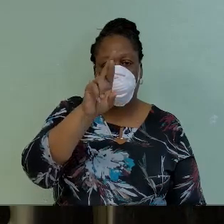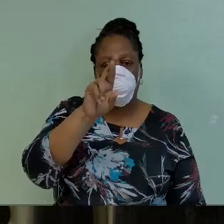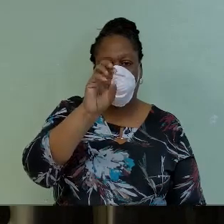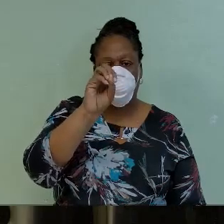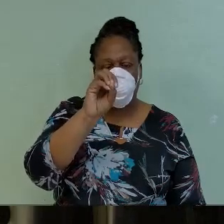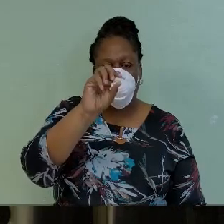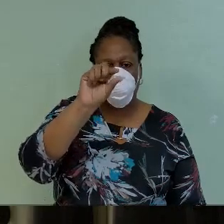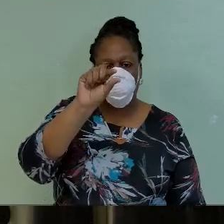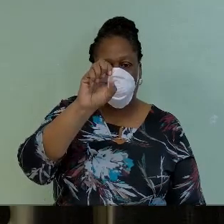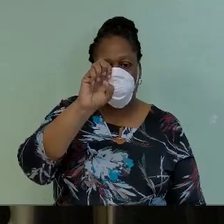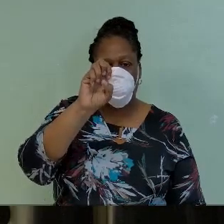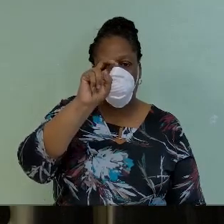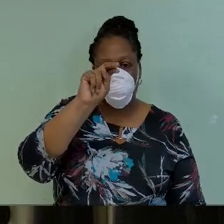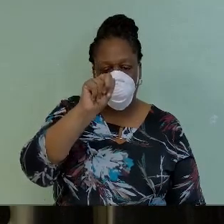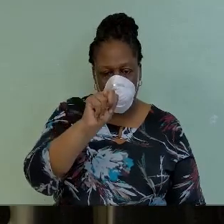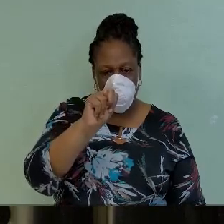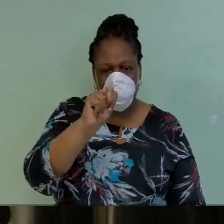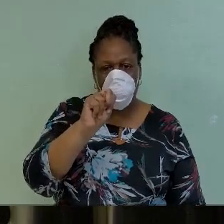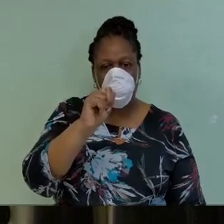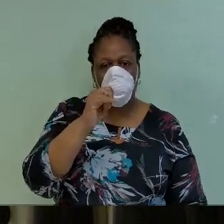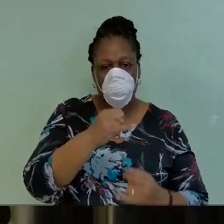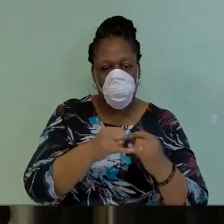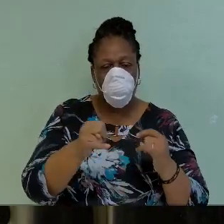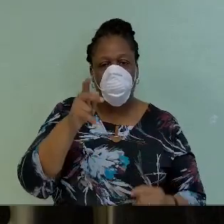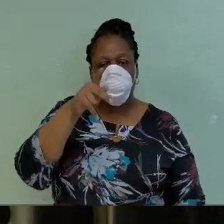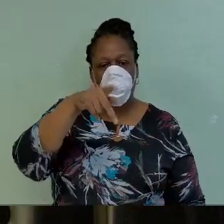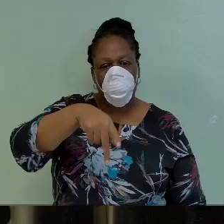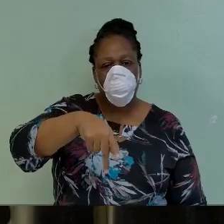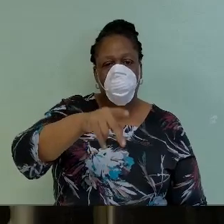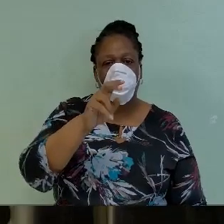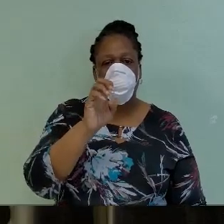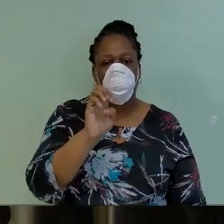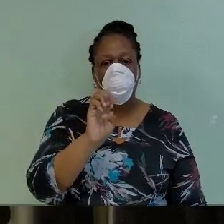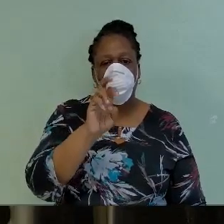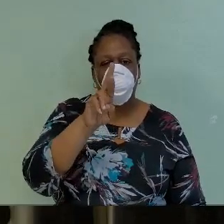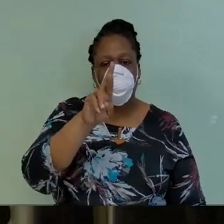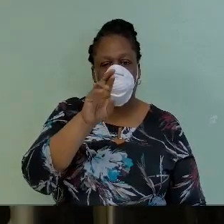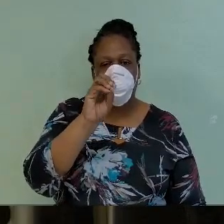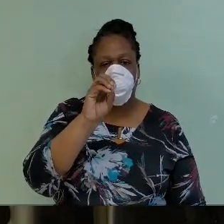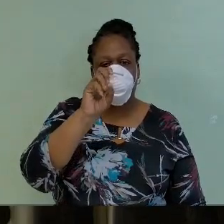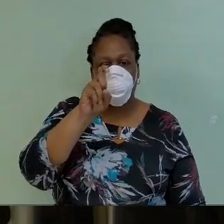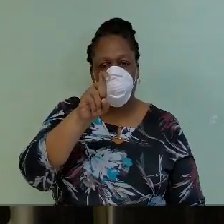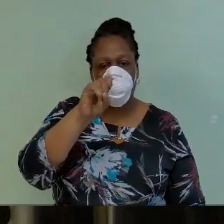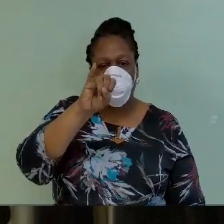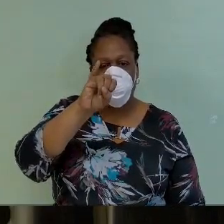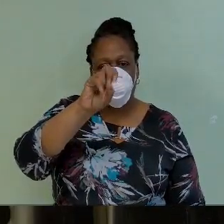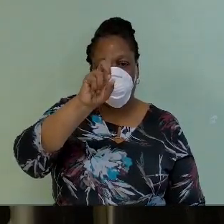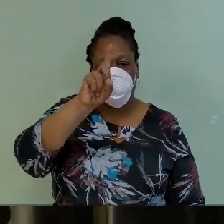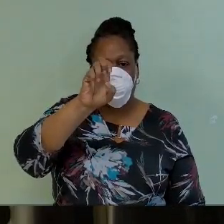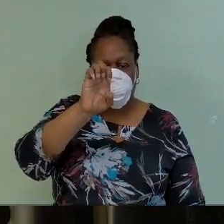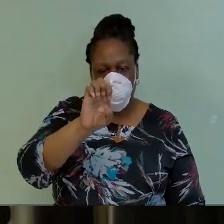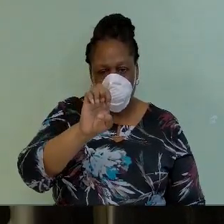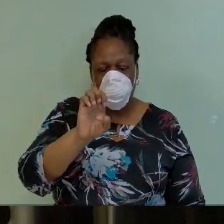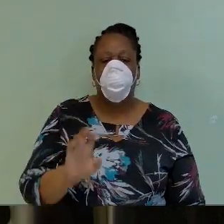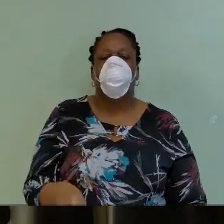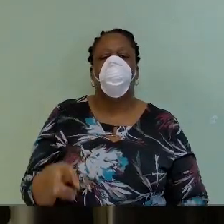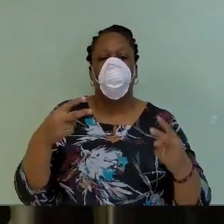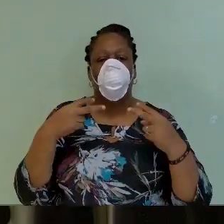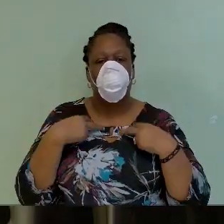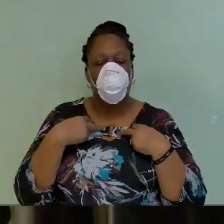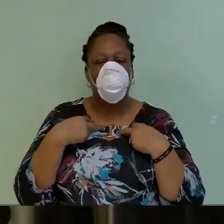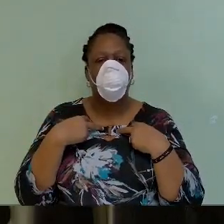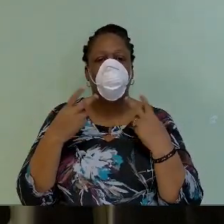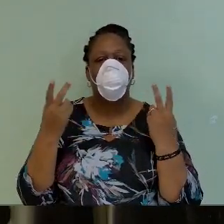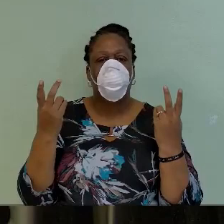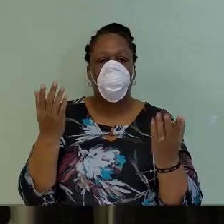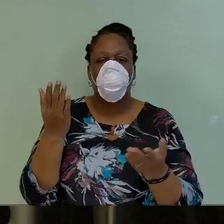between 1% and 3% to be safe. And if you don't want to continually spray it, you can prepare a